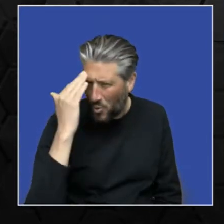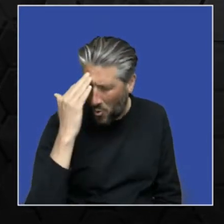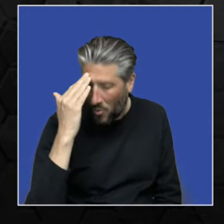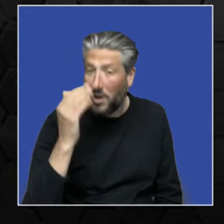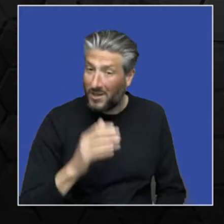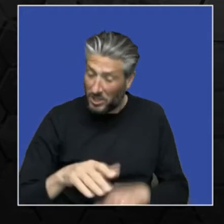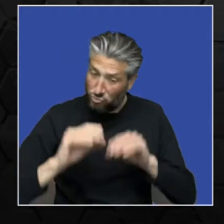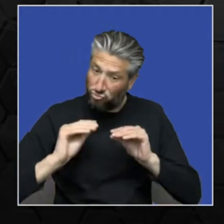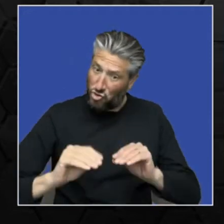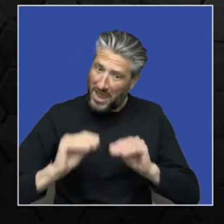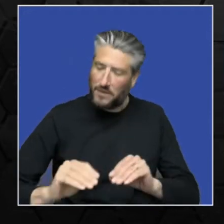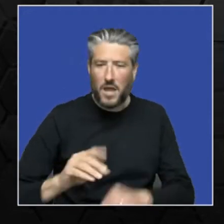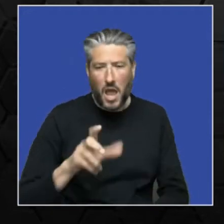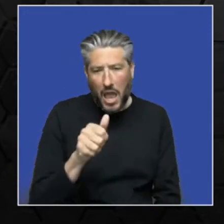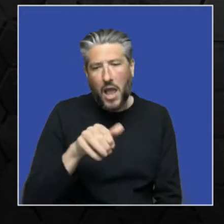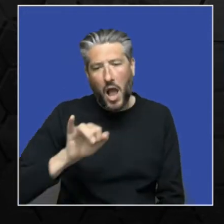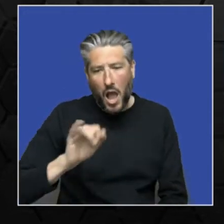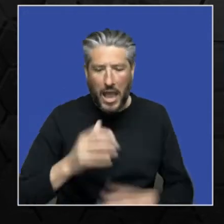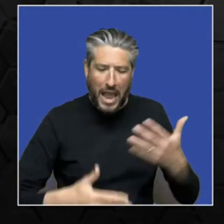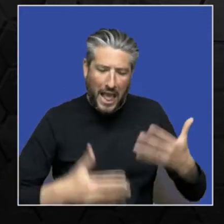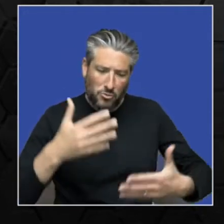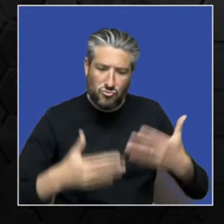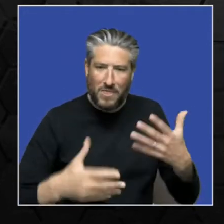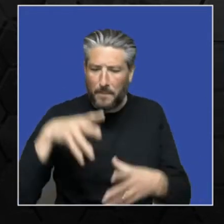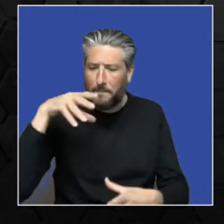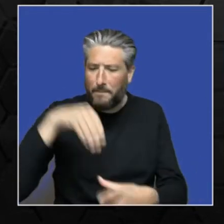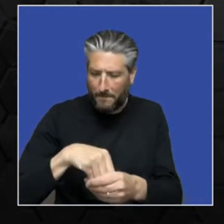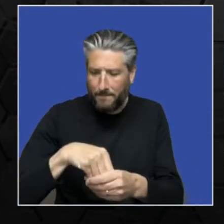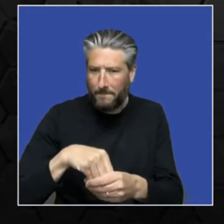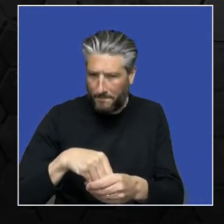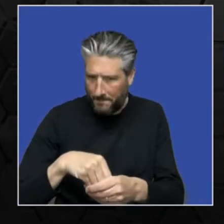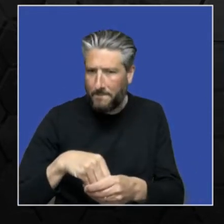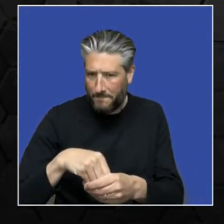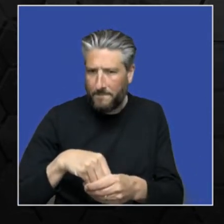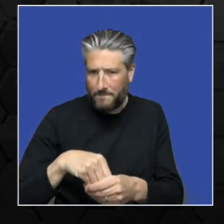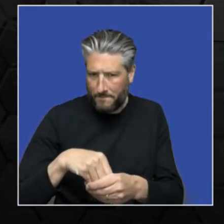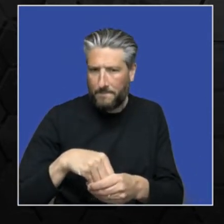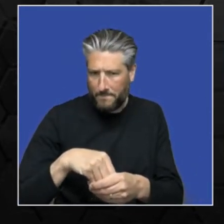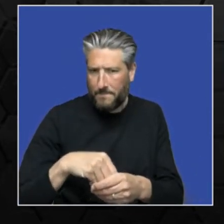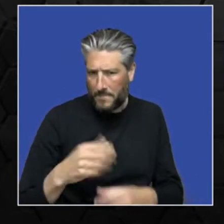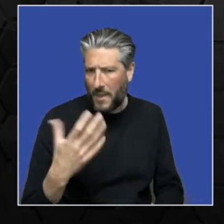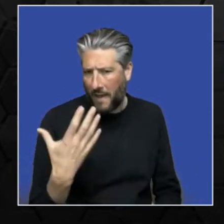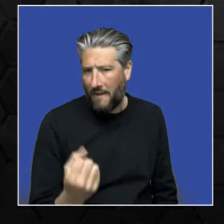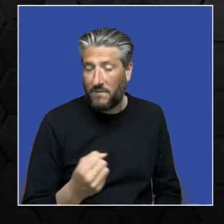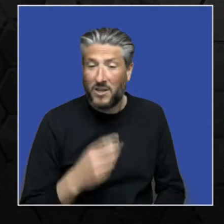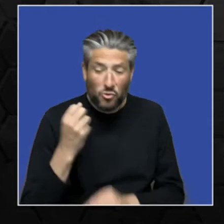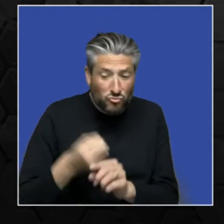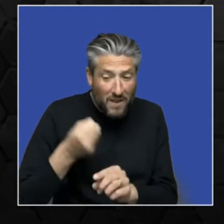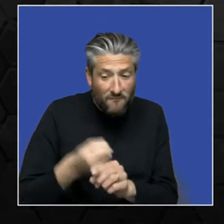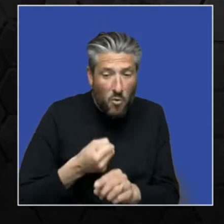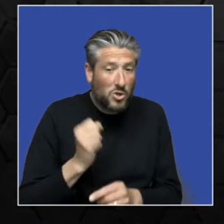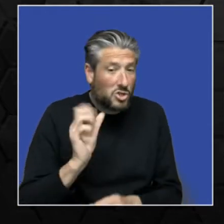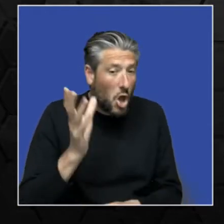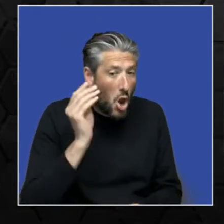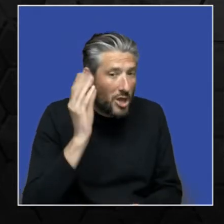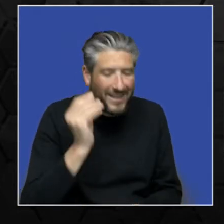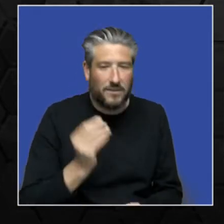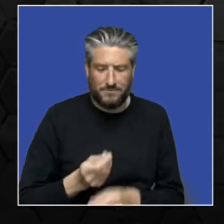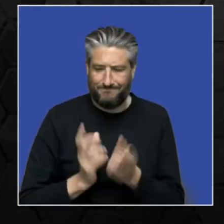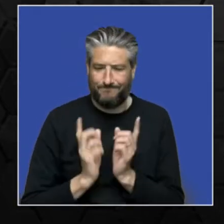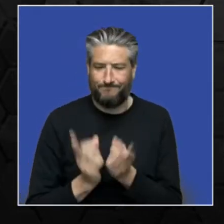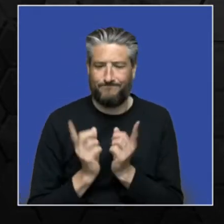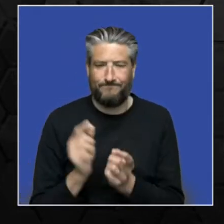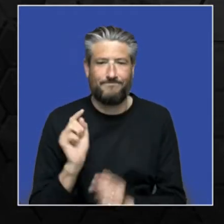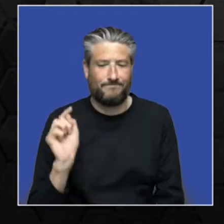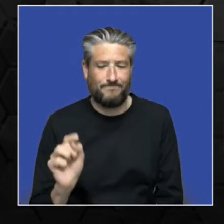AI algorithm, and very often it's used reinforcement learning in order to do so. So if you're interested in building these